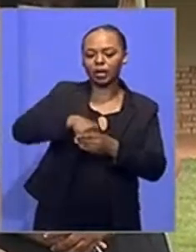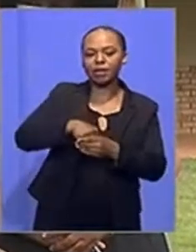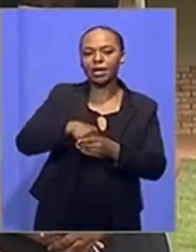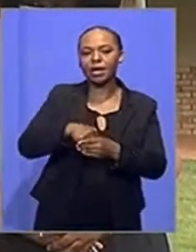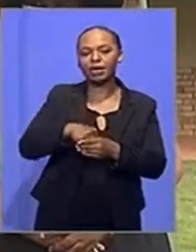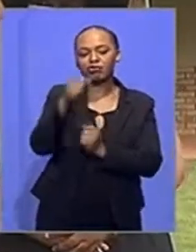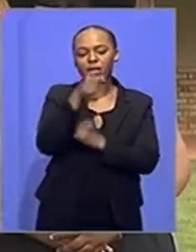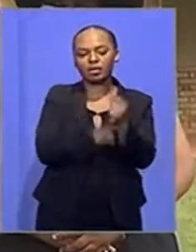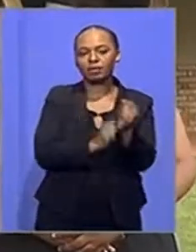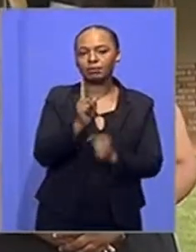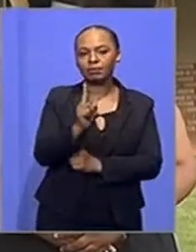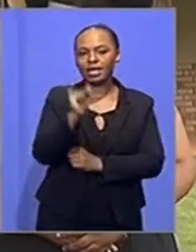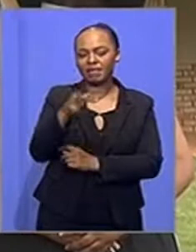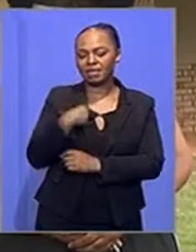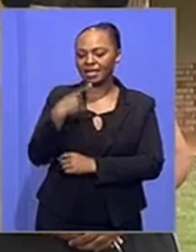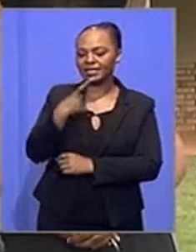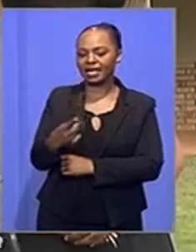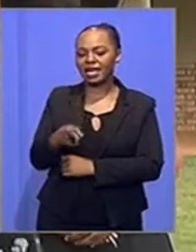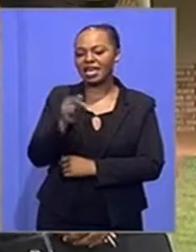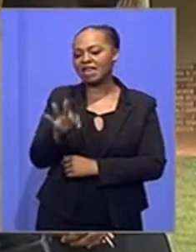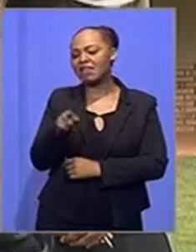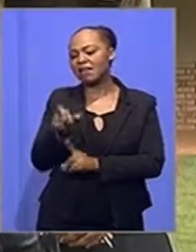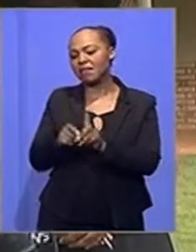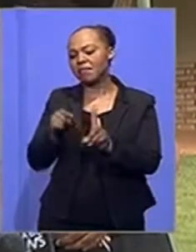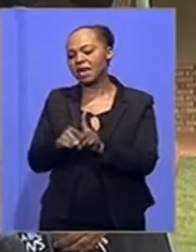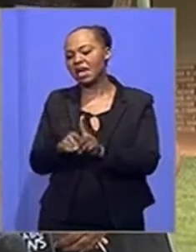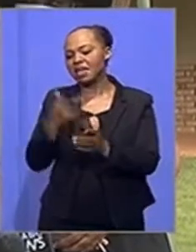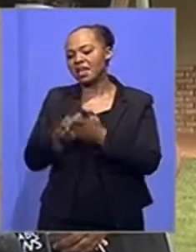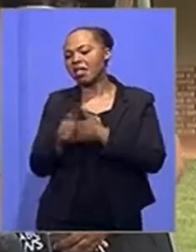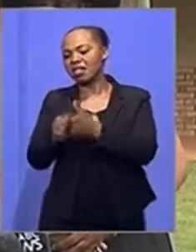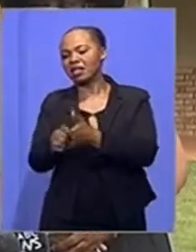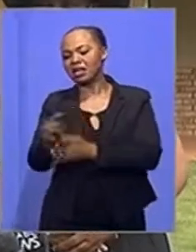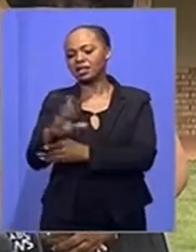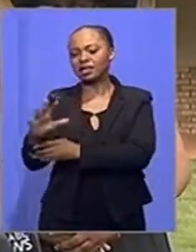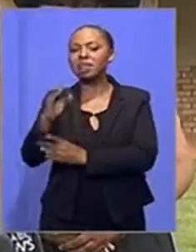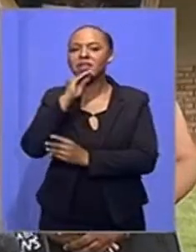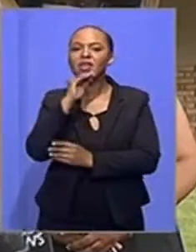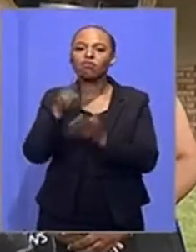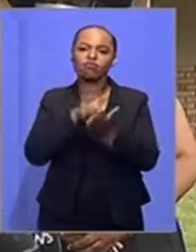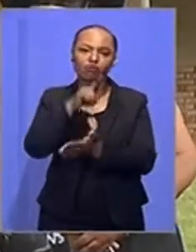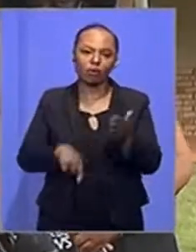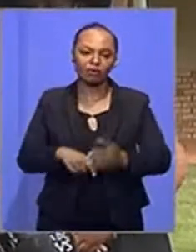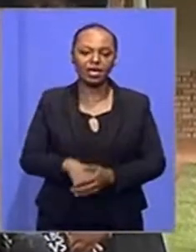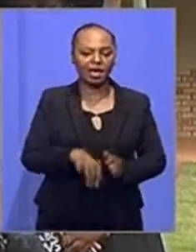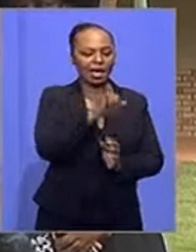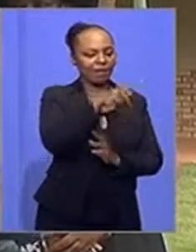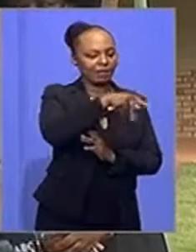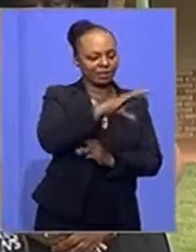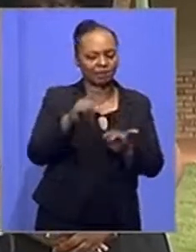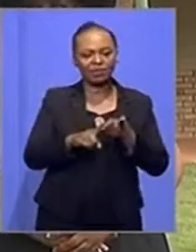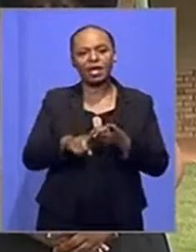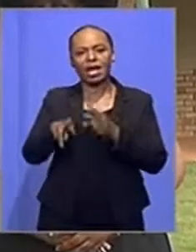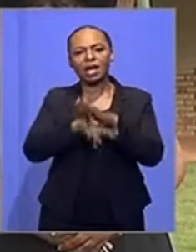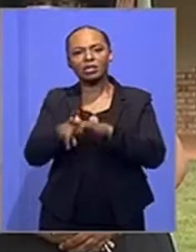above, it's the wrong thing, which I might have said. The IPC, the regional structures,